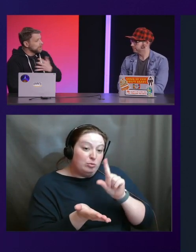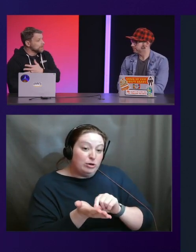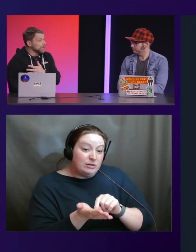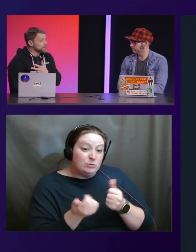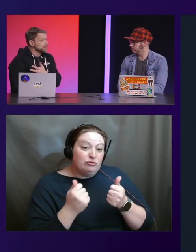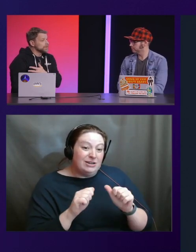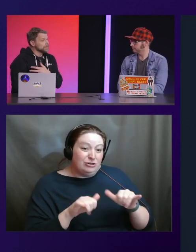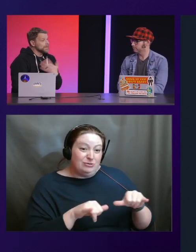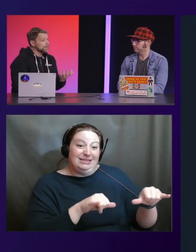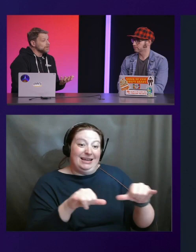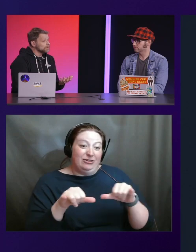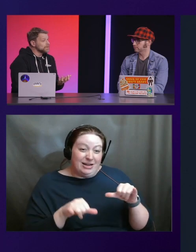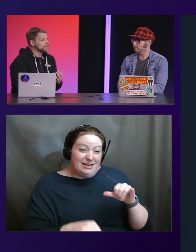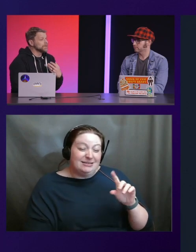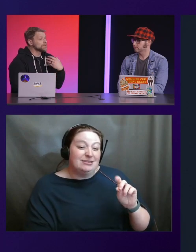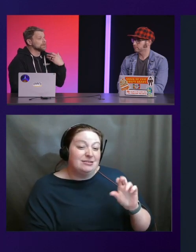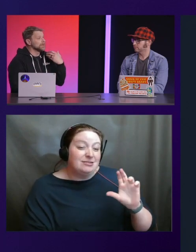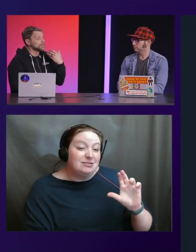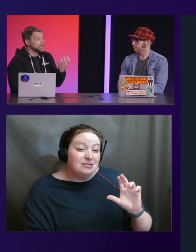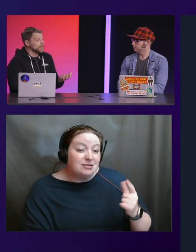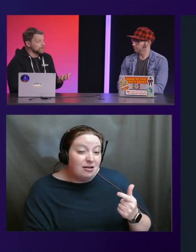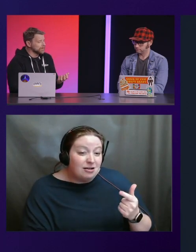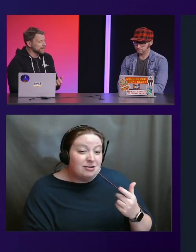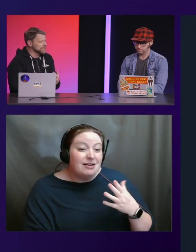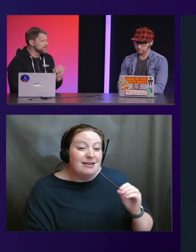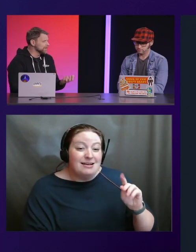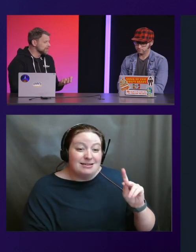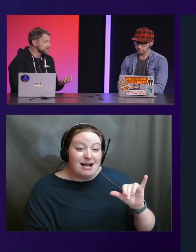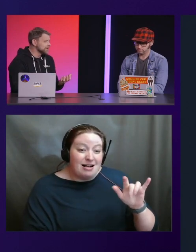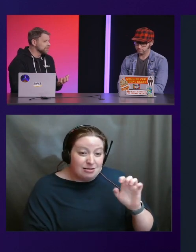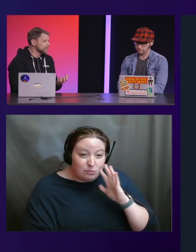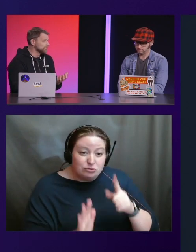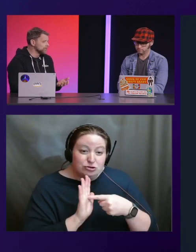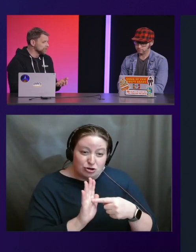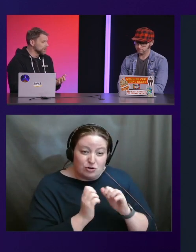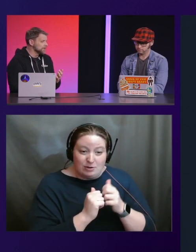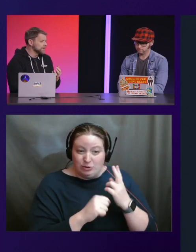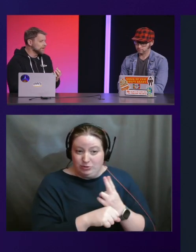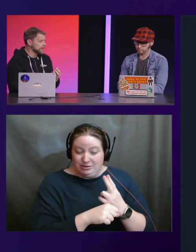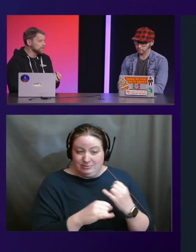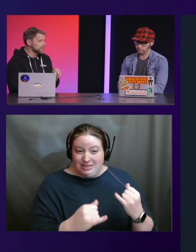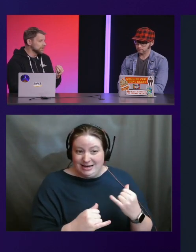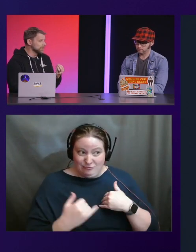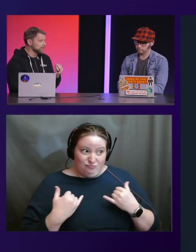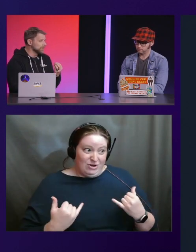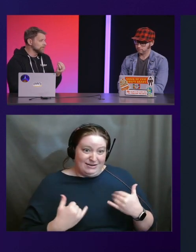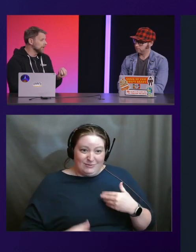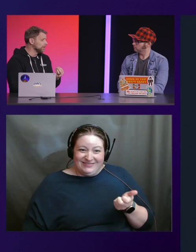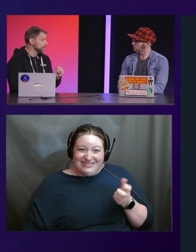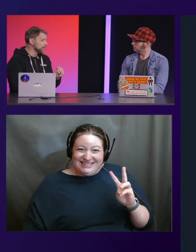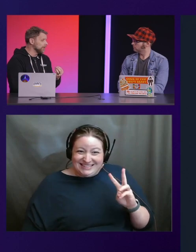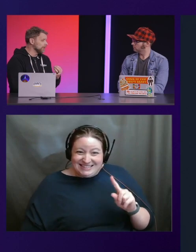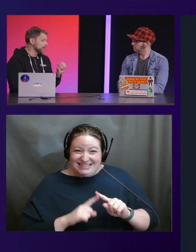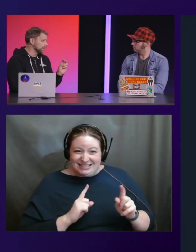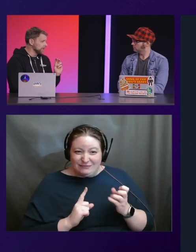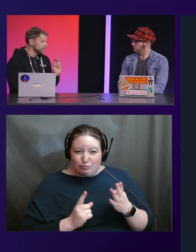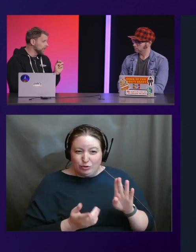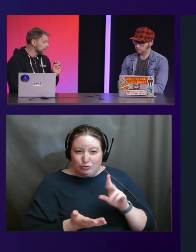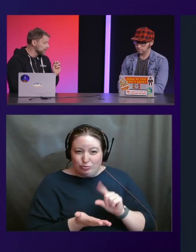Doug and Kyle will show you demos of how we use these things. Today, Code Catalyst has about 16 different blueprints that get you started in the right way we